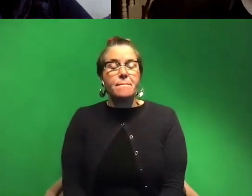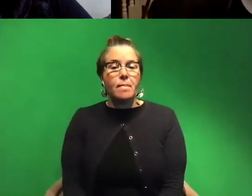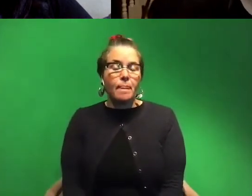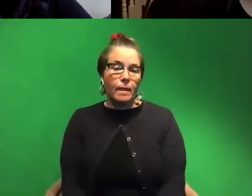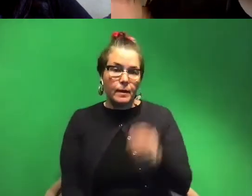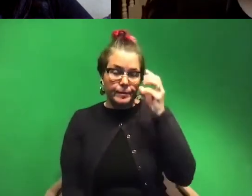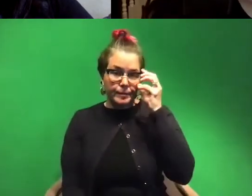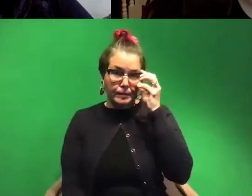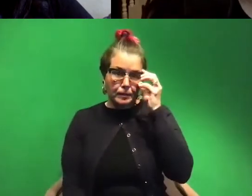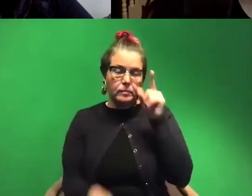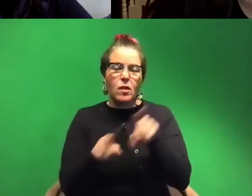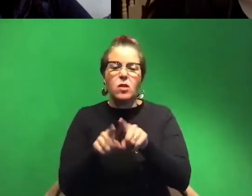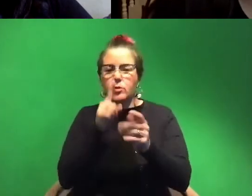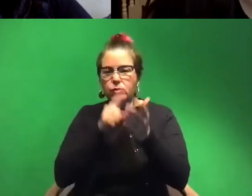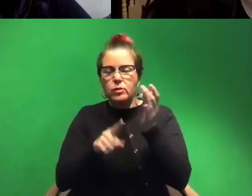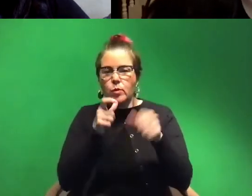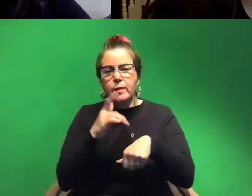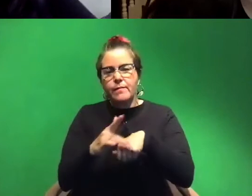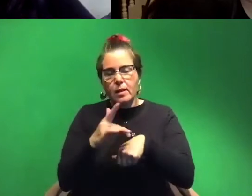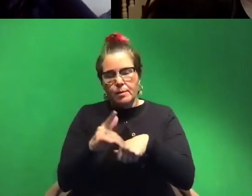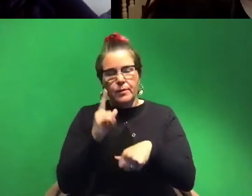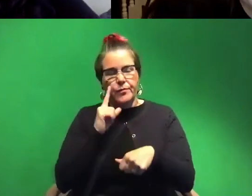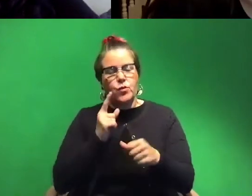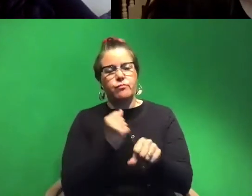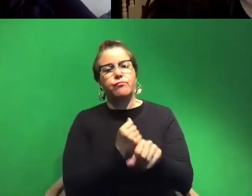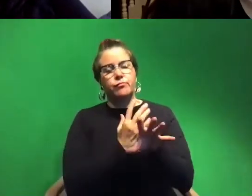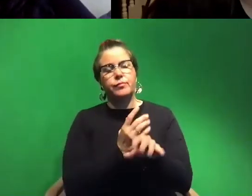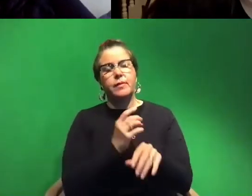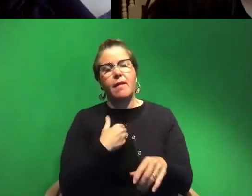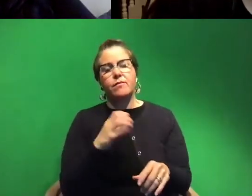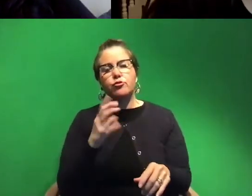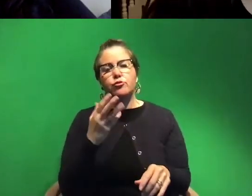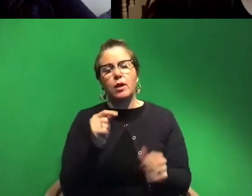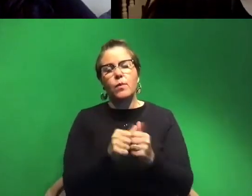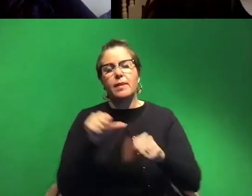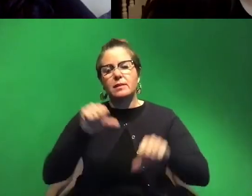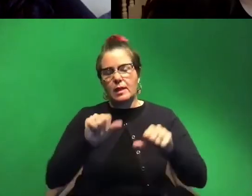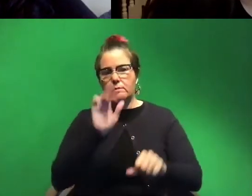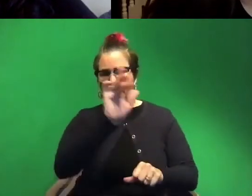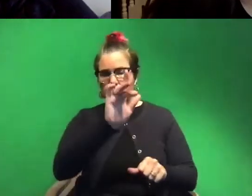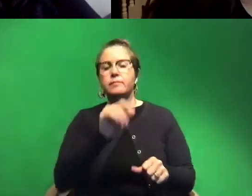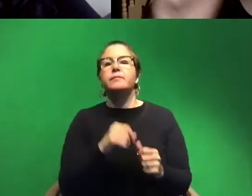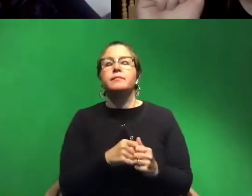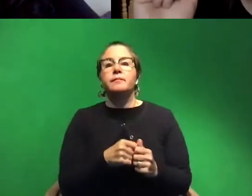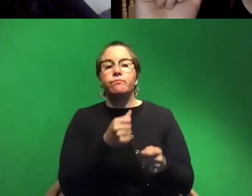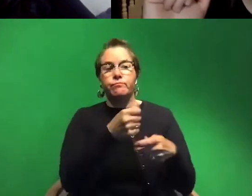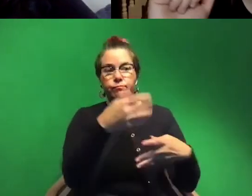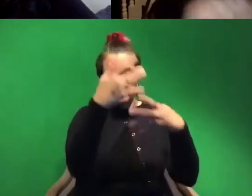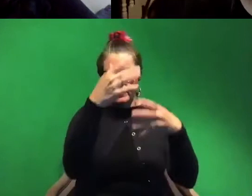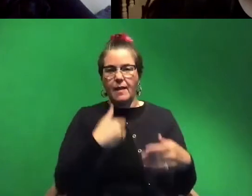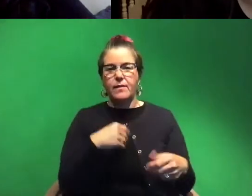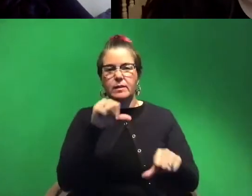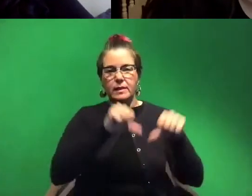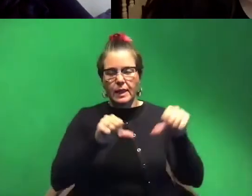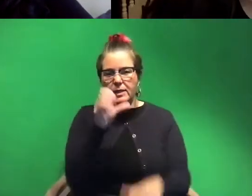the scientists that are still available for sessions. If you go to the Chat with a Scientist tab and then click the scientist